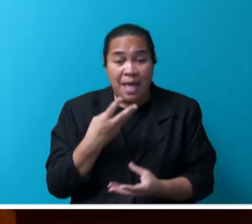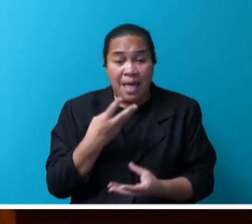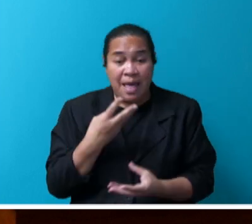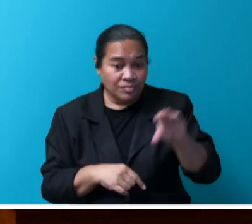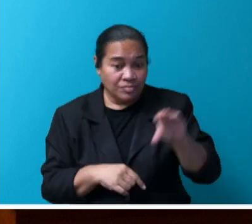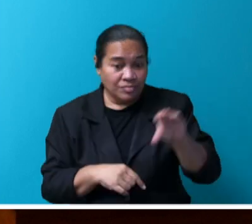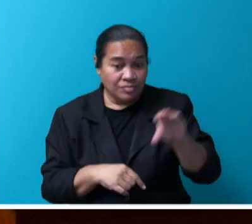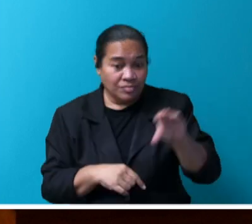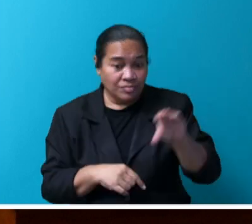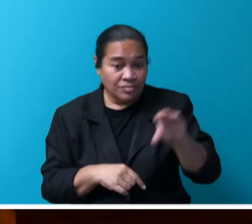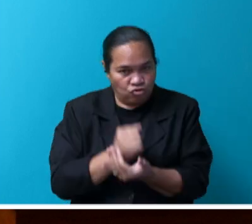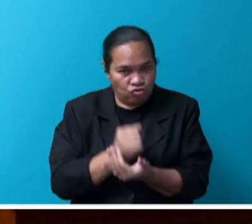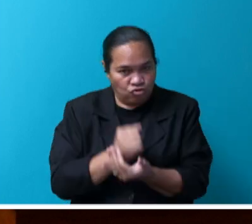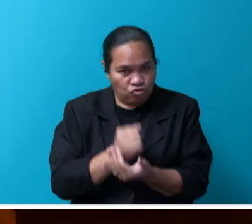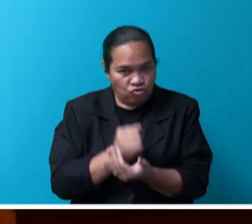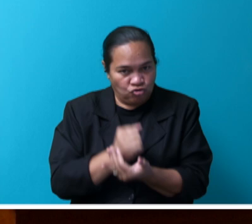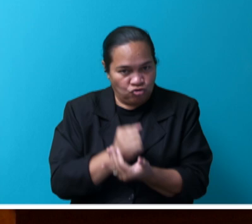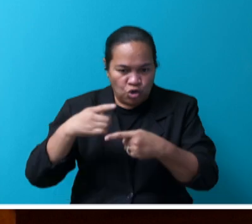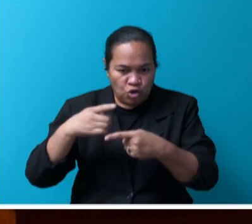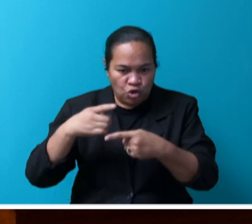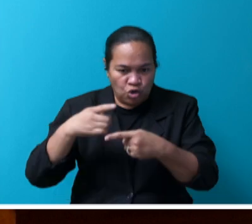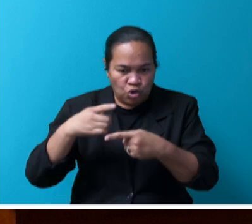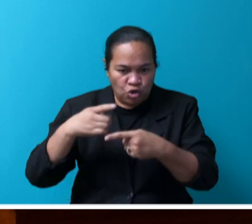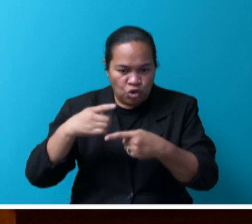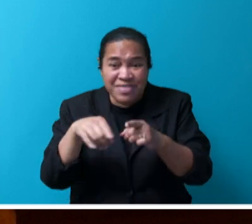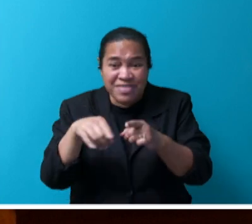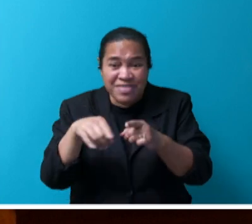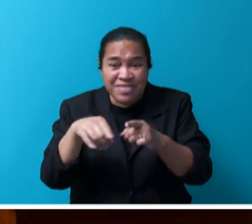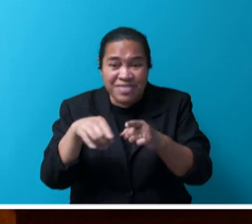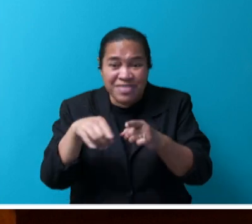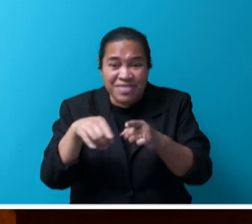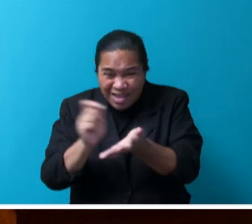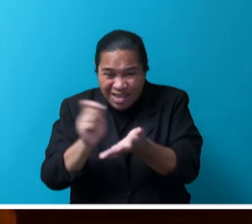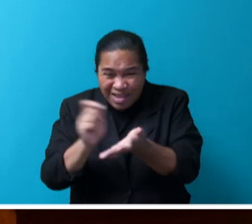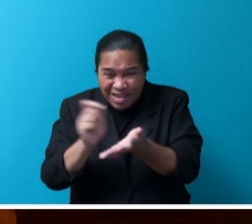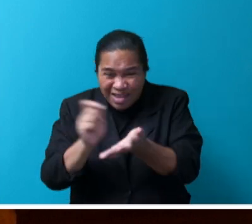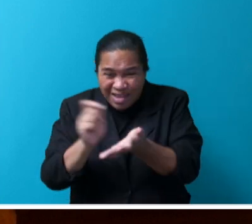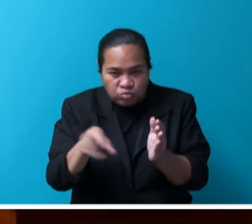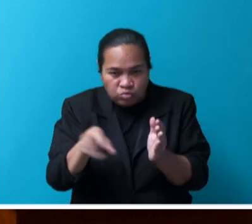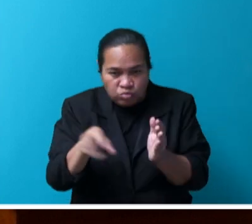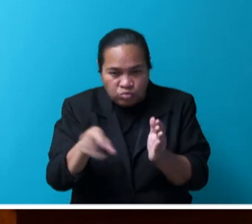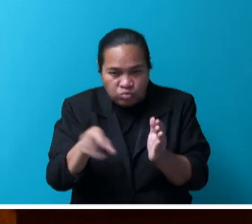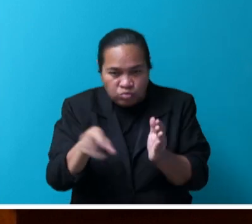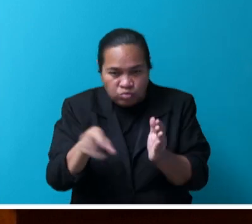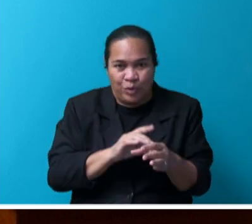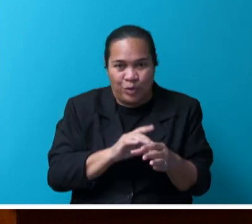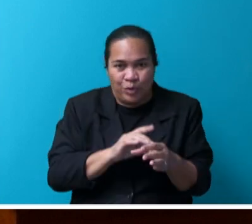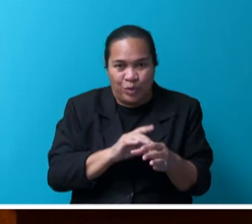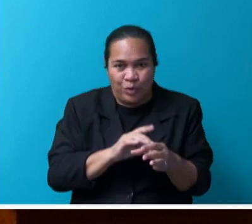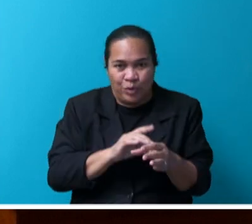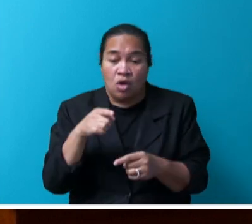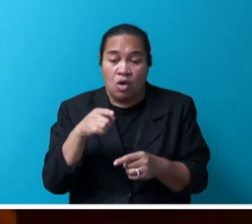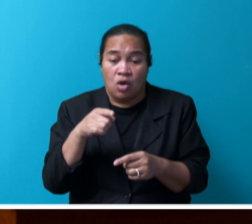Speaker, sir, the year will also see continued capital works at the National Archives. Procurement is also underway for